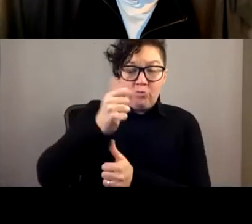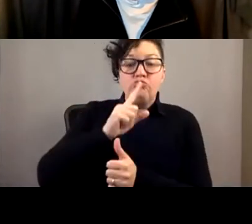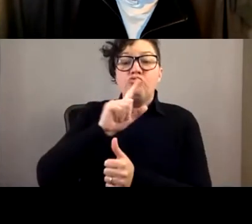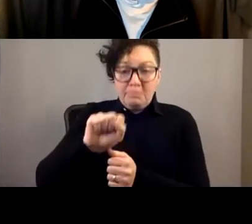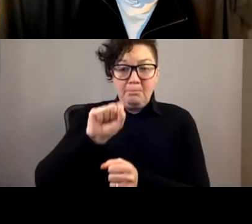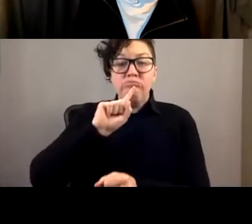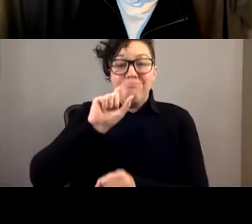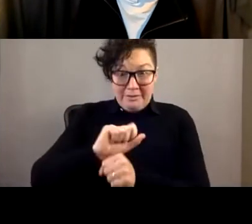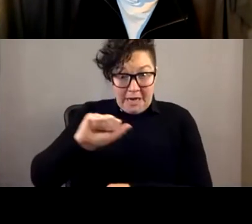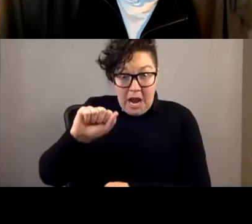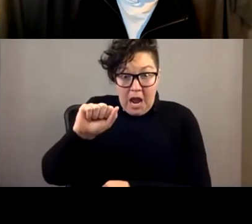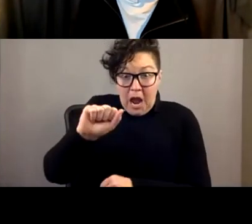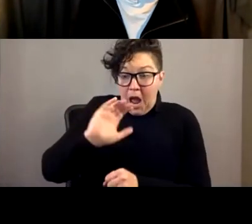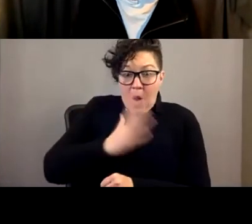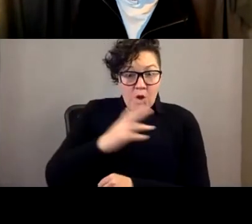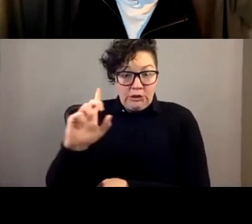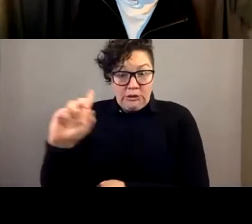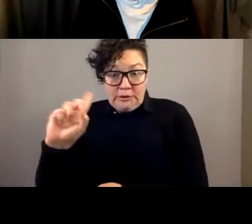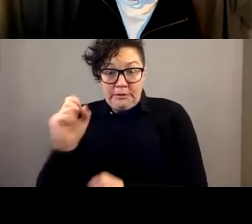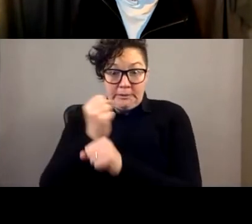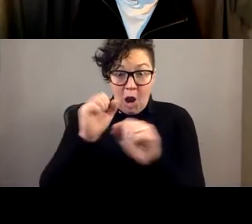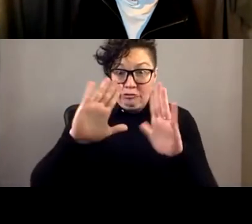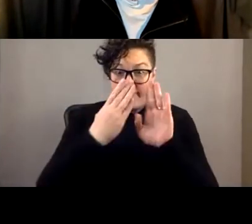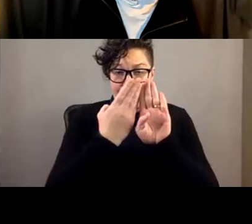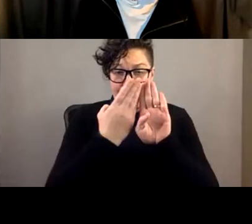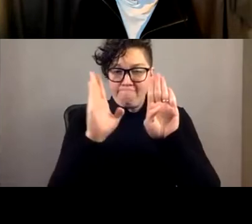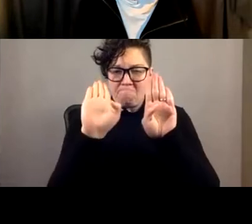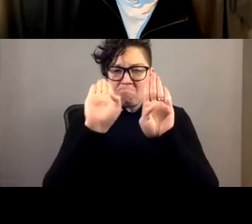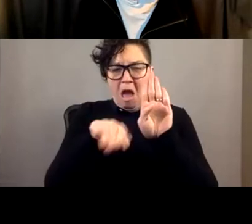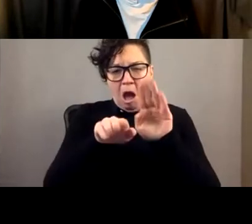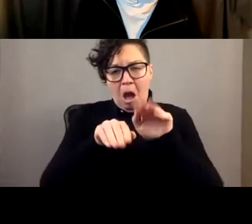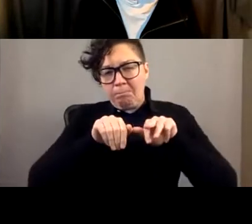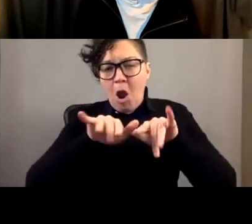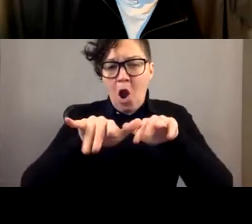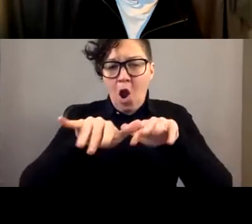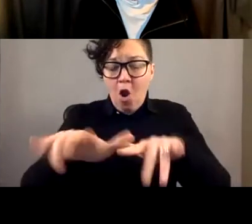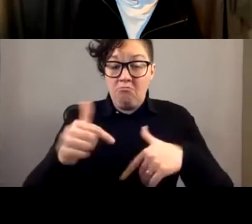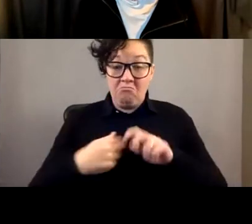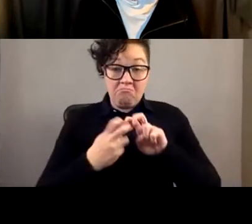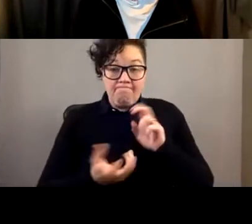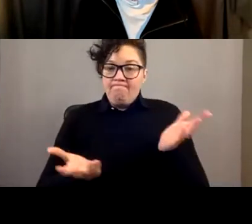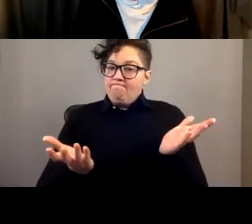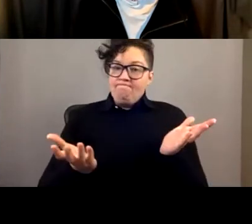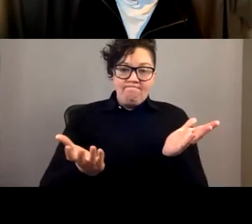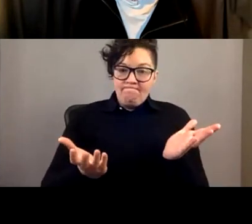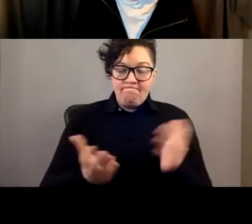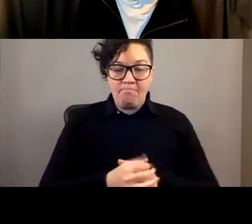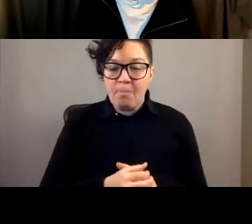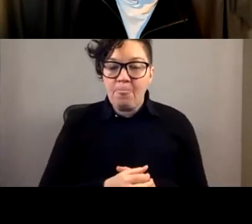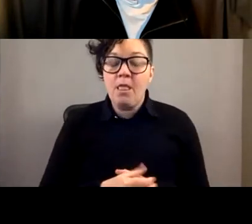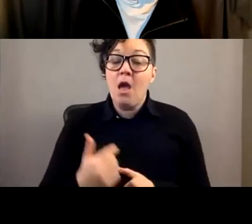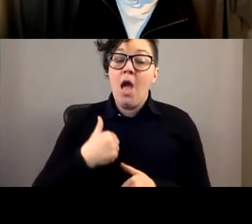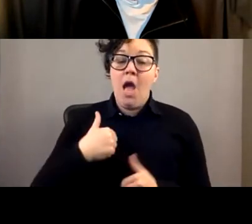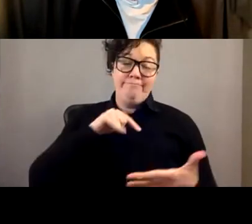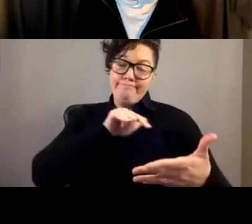democracy to our collective aghast and horror. For many of us who've studied online communication for some time,